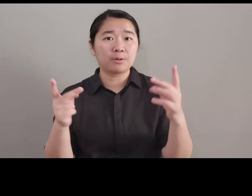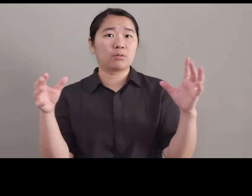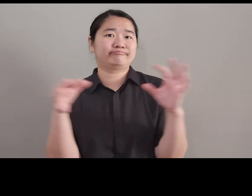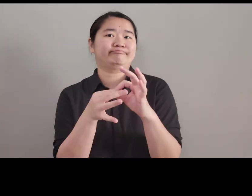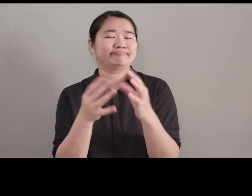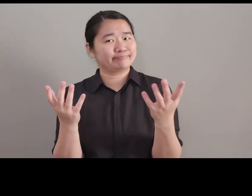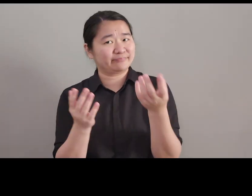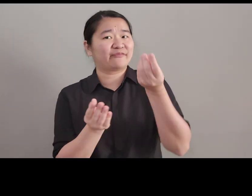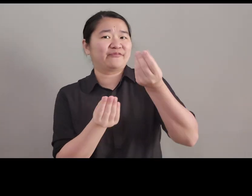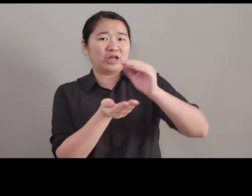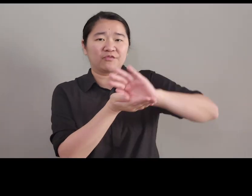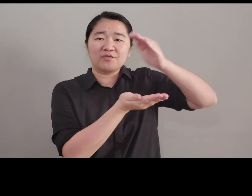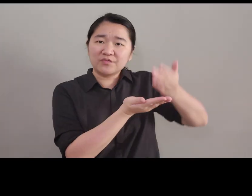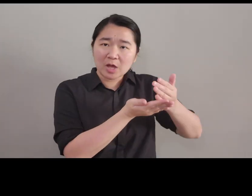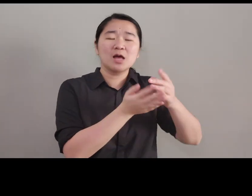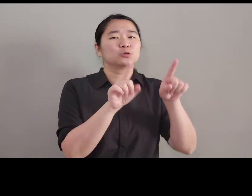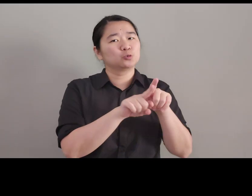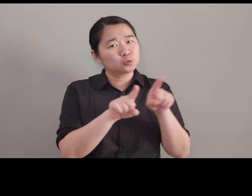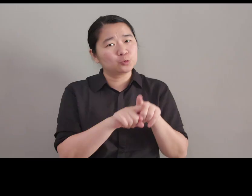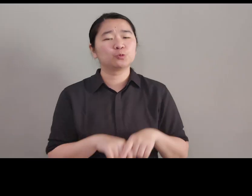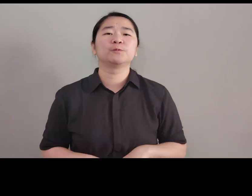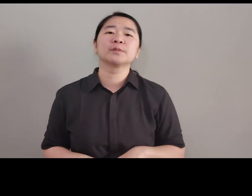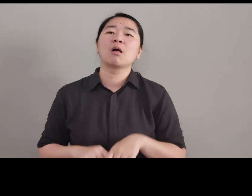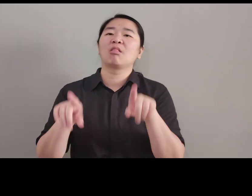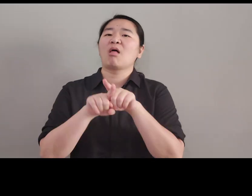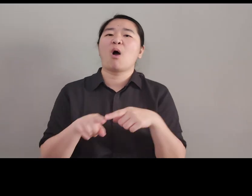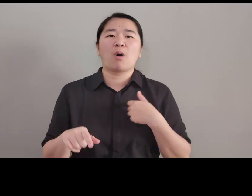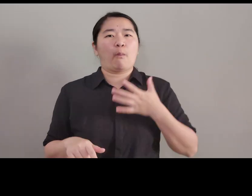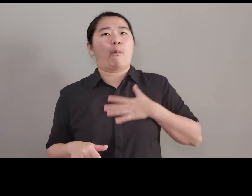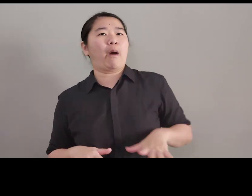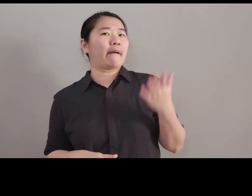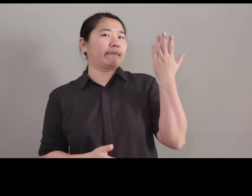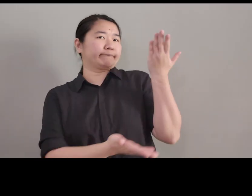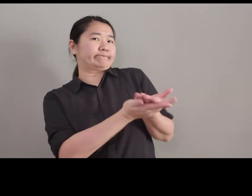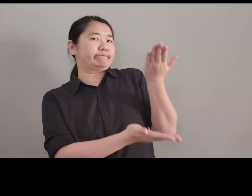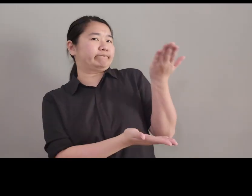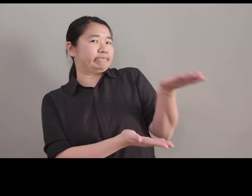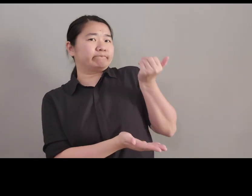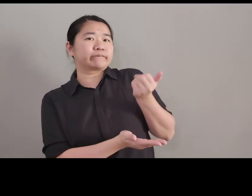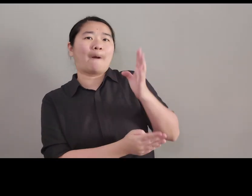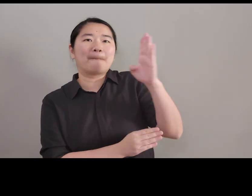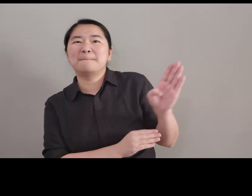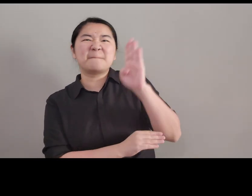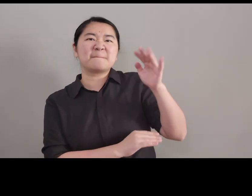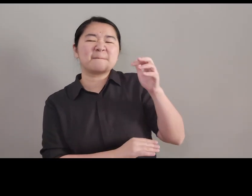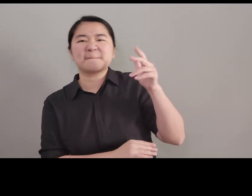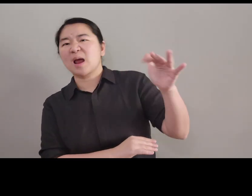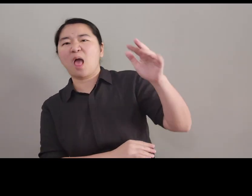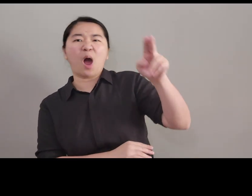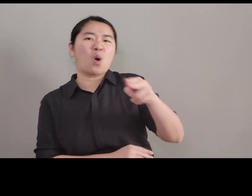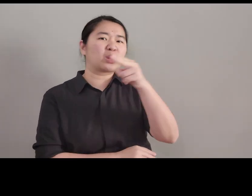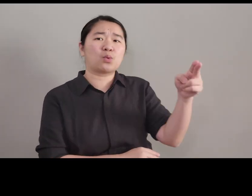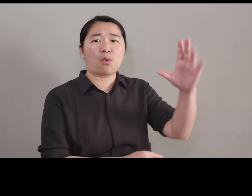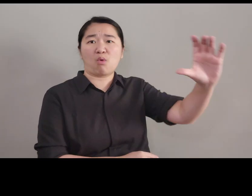change billions of euros worth of software for no money. That's just not how it works. And then the last